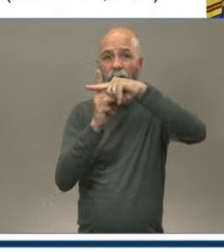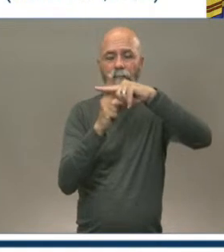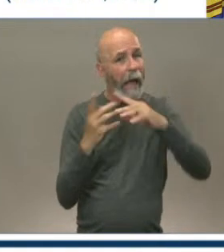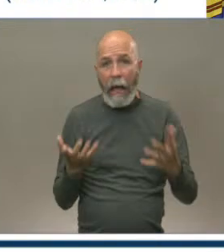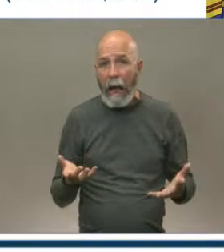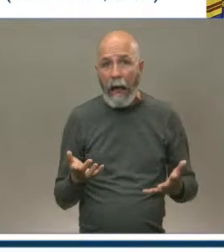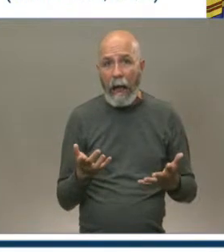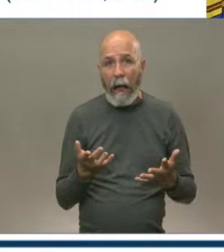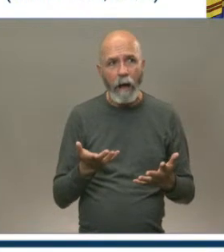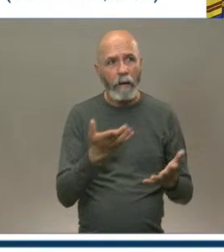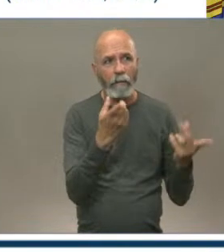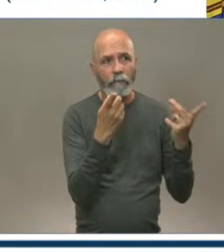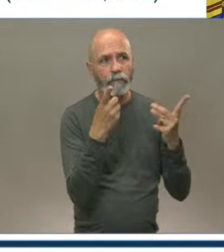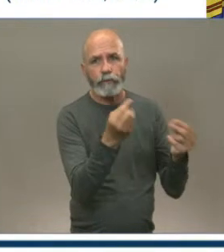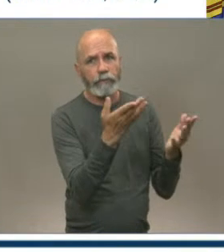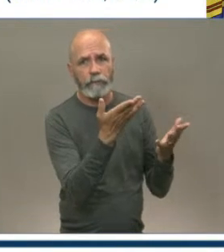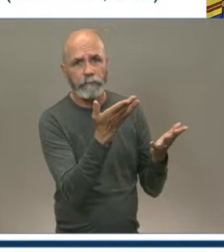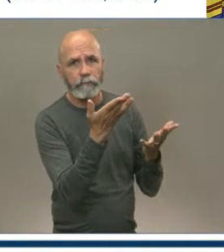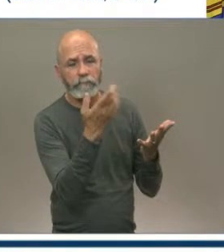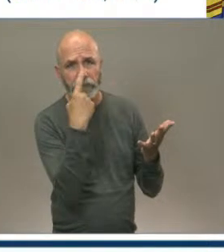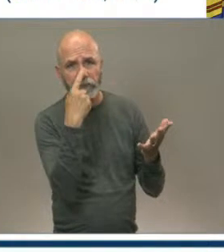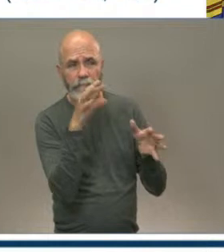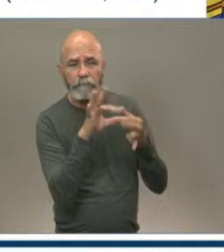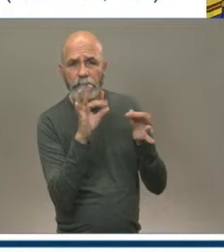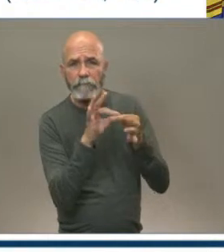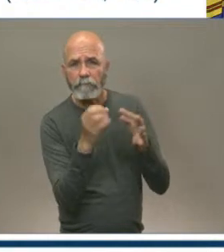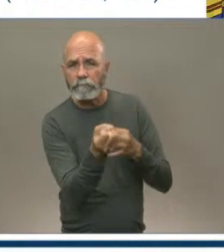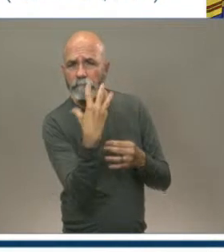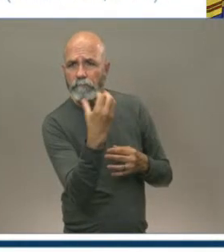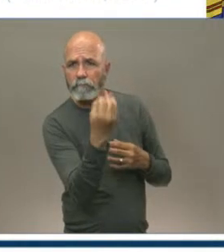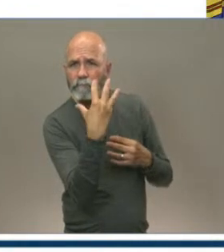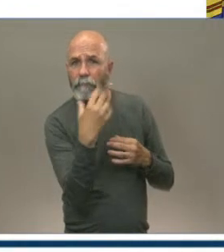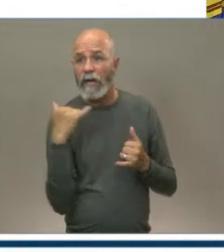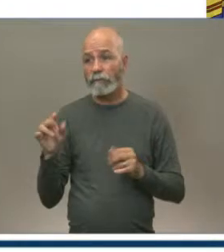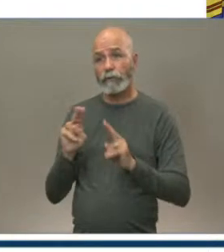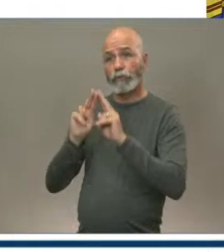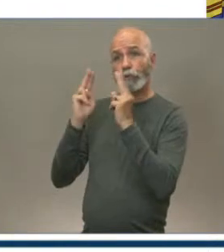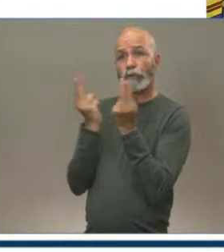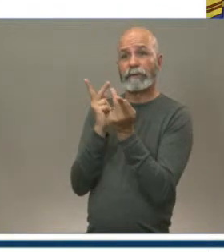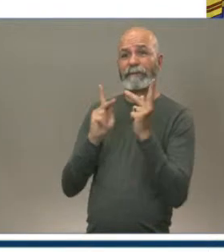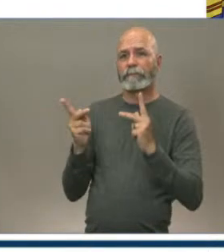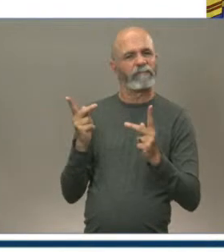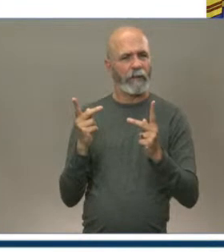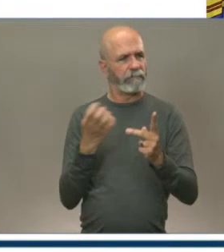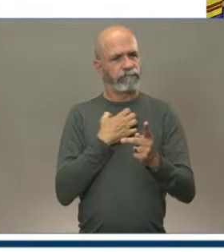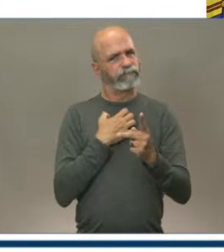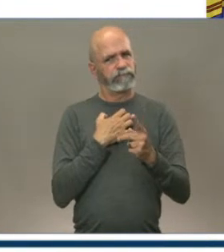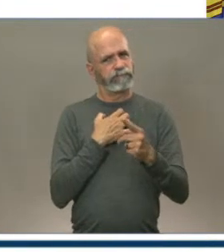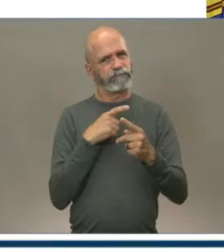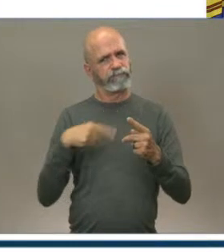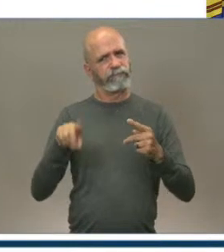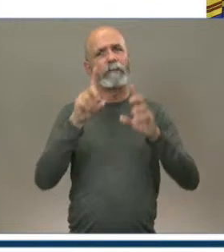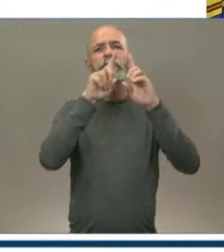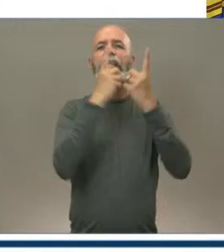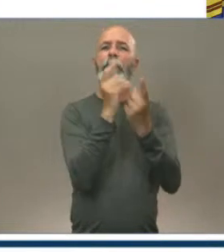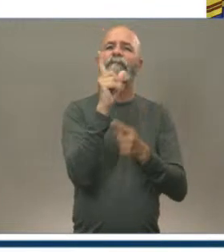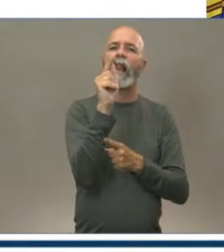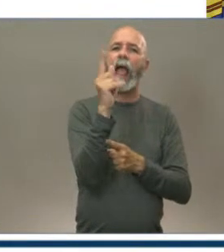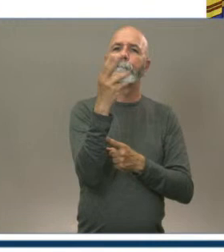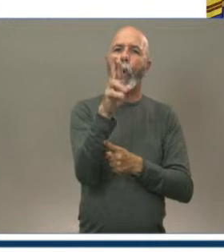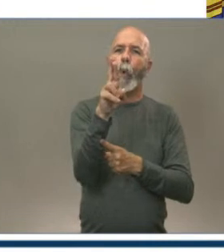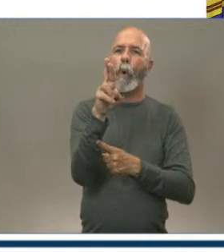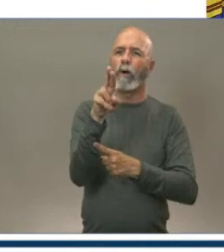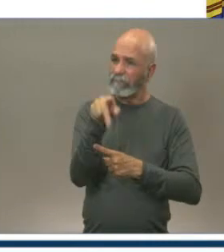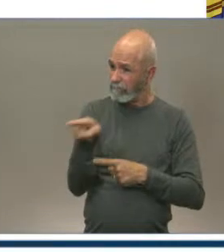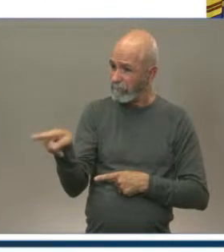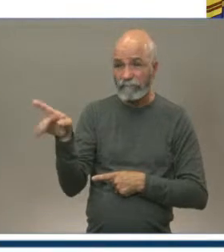that specific scenario? The union has now placed a complaint with the Department of Labor to investigate whether or not proper protocols are in